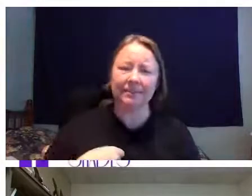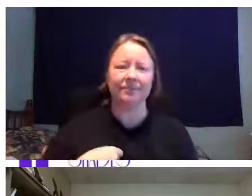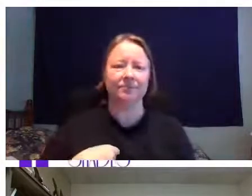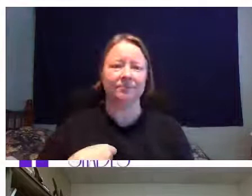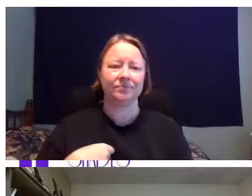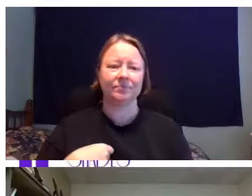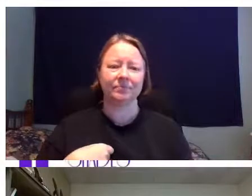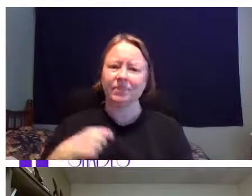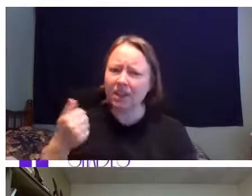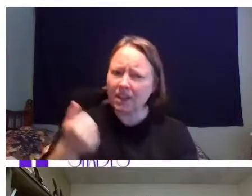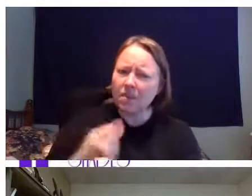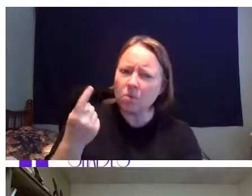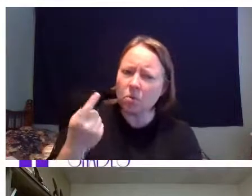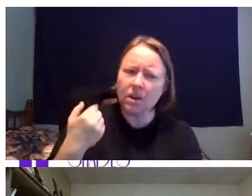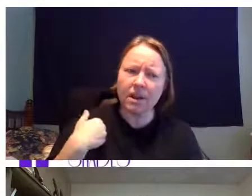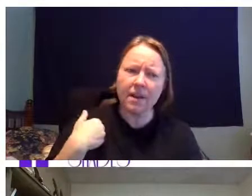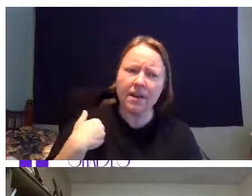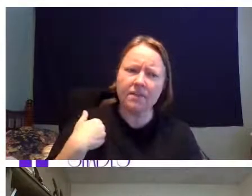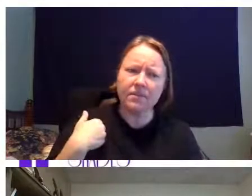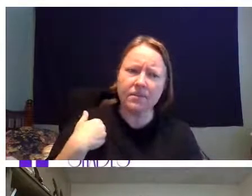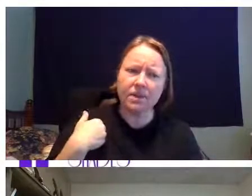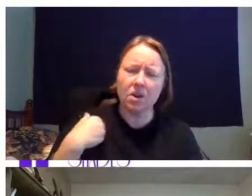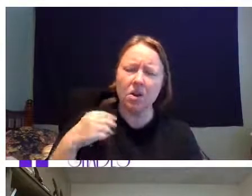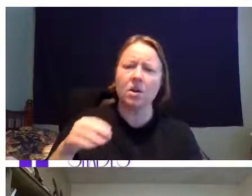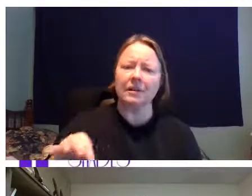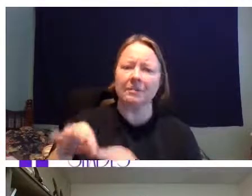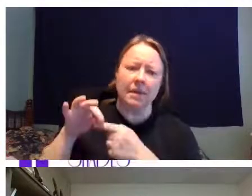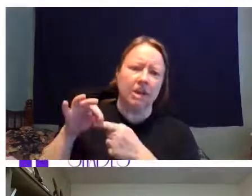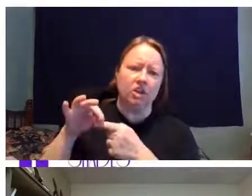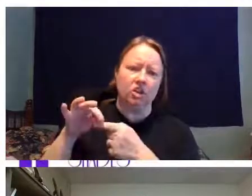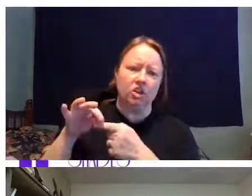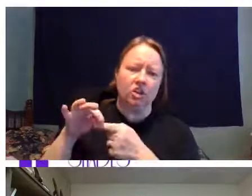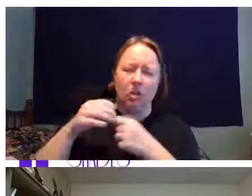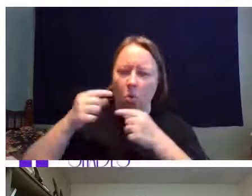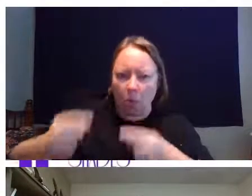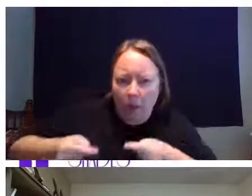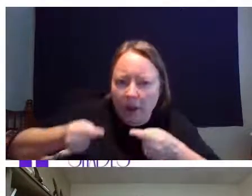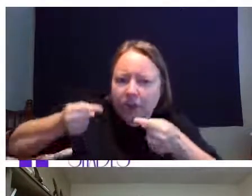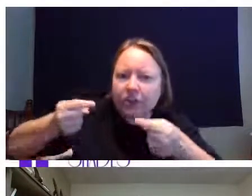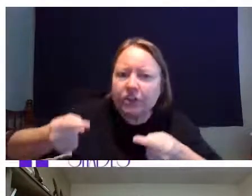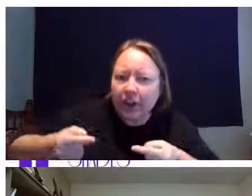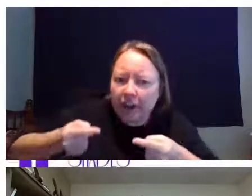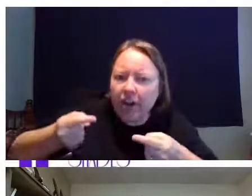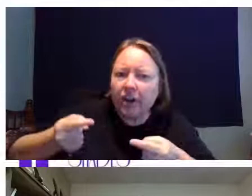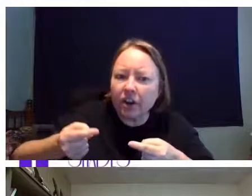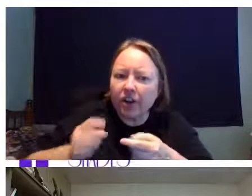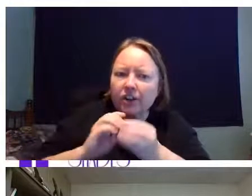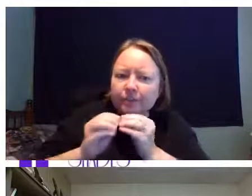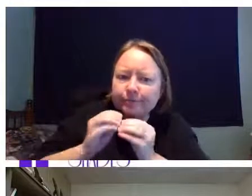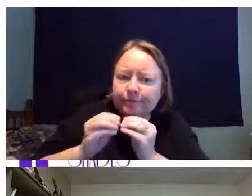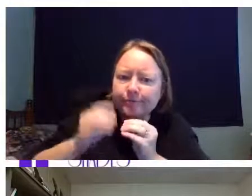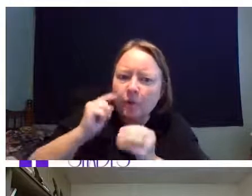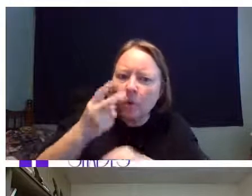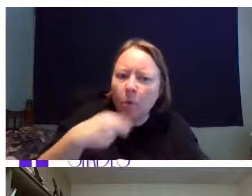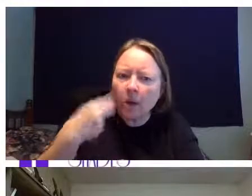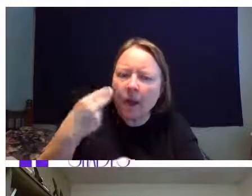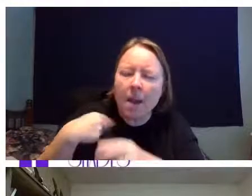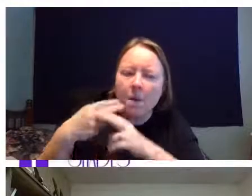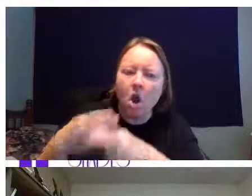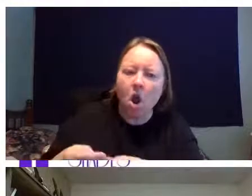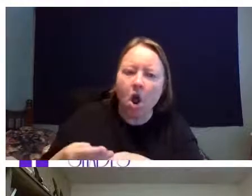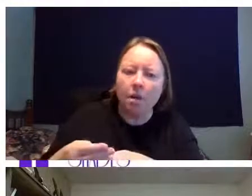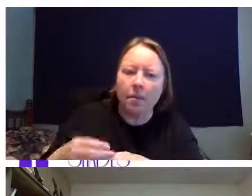So, like, does everybody have, specially adaptive wheelchairs and, I call them